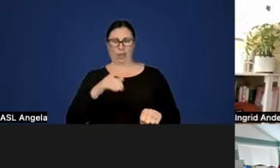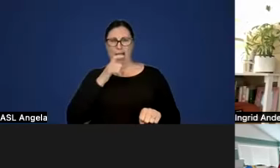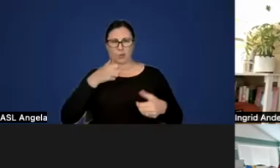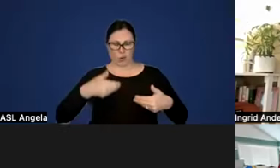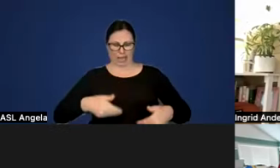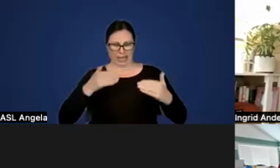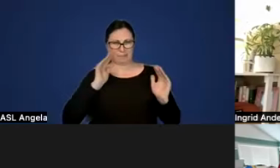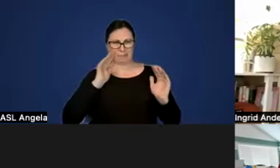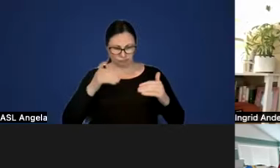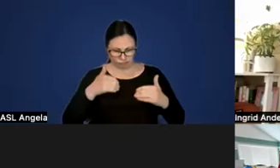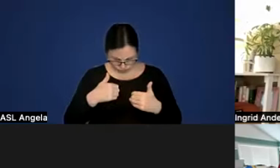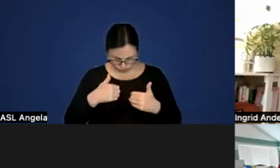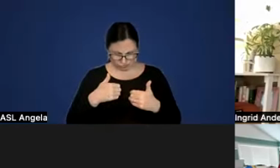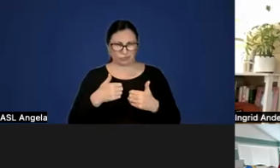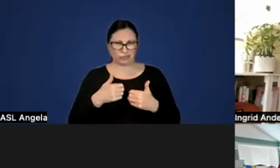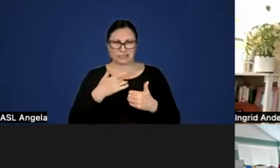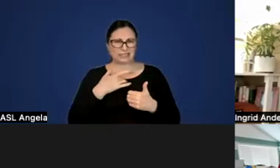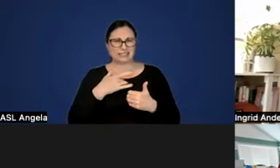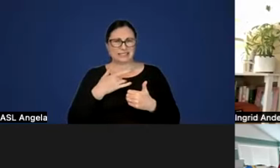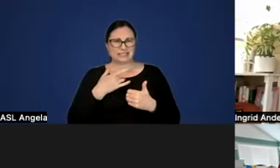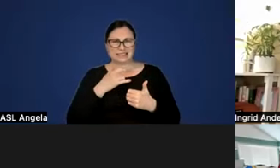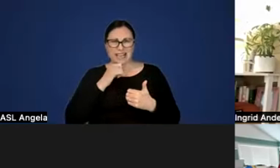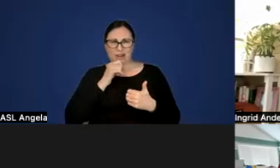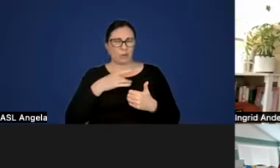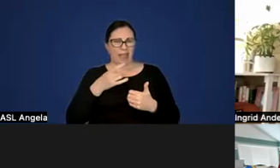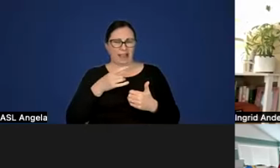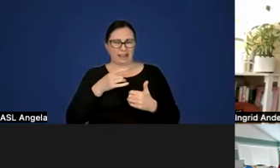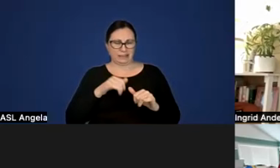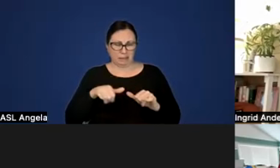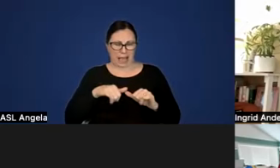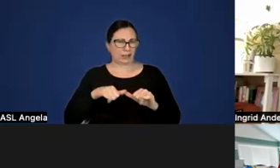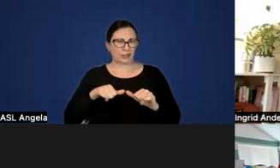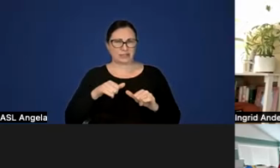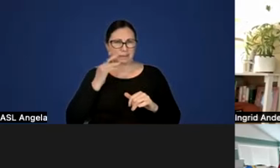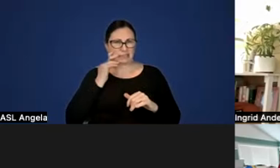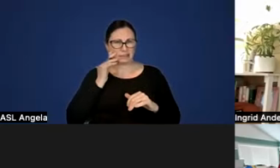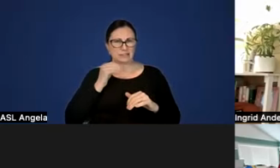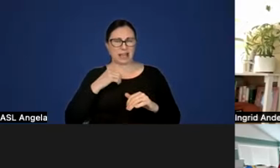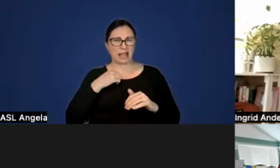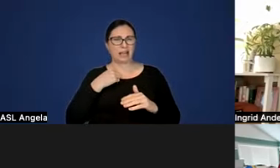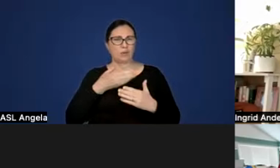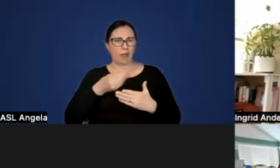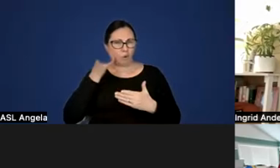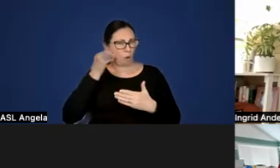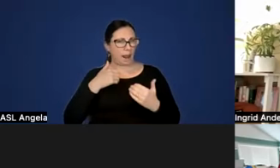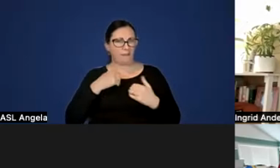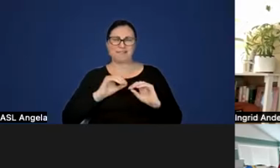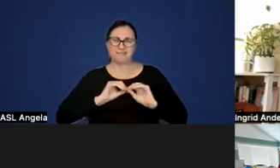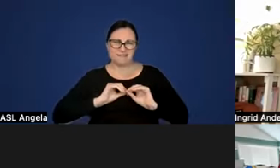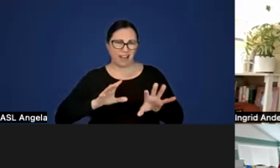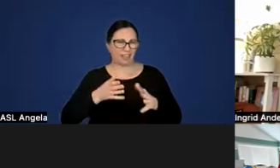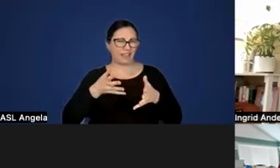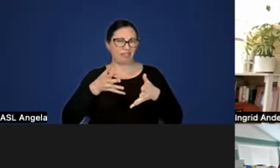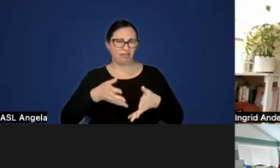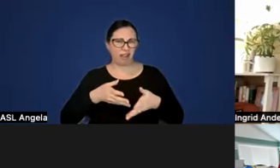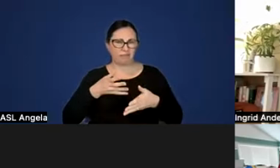I don't like these patterns I'm falling into. I come home and I have nothing left to offer my family, or